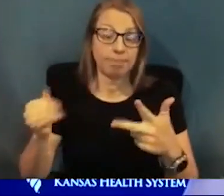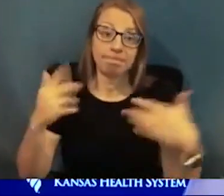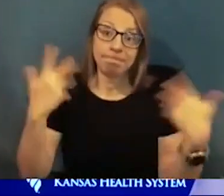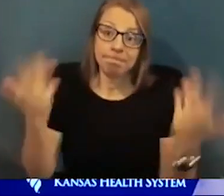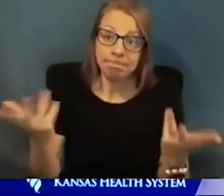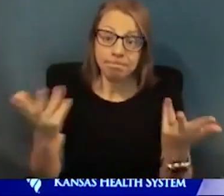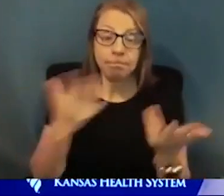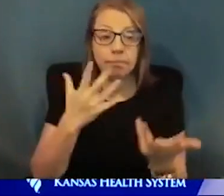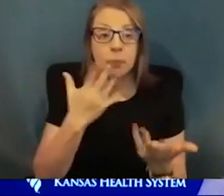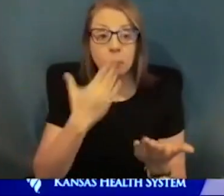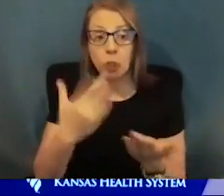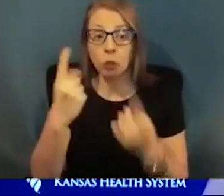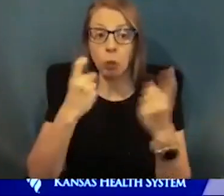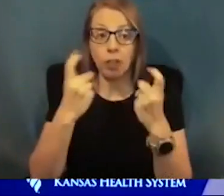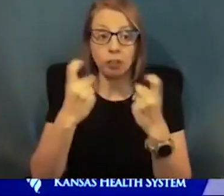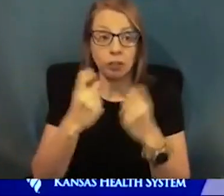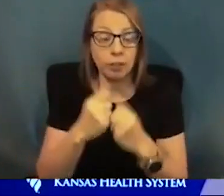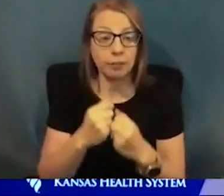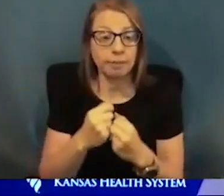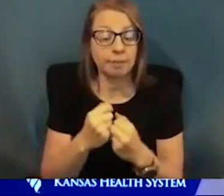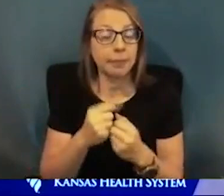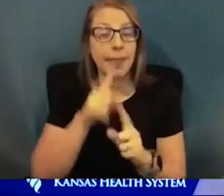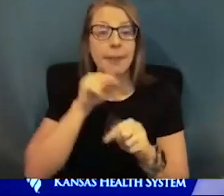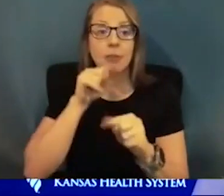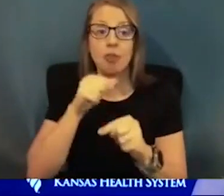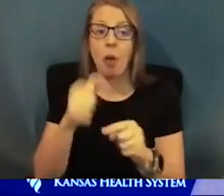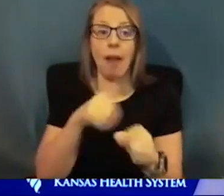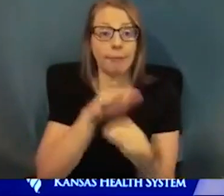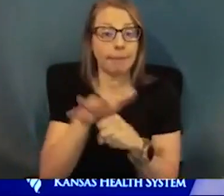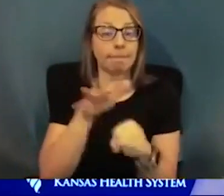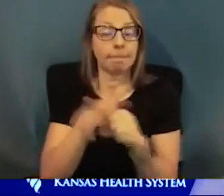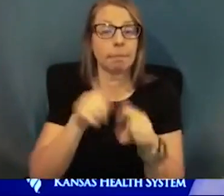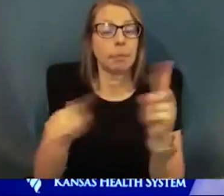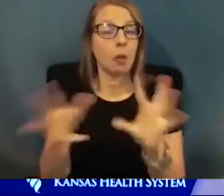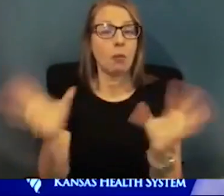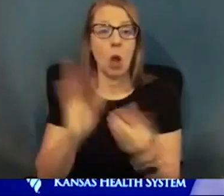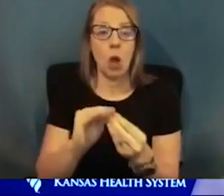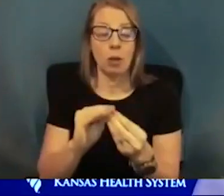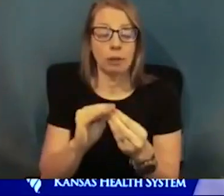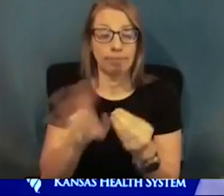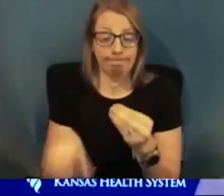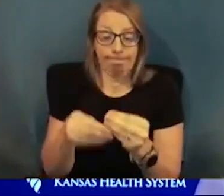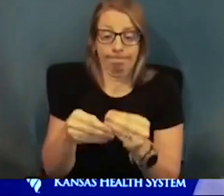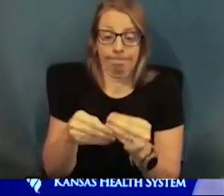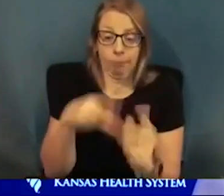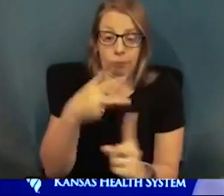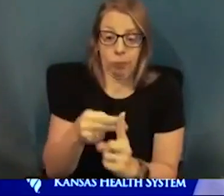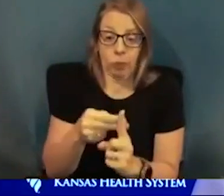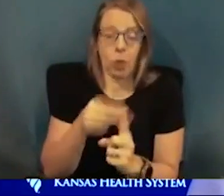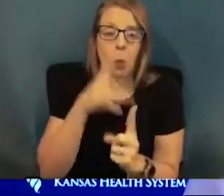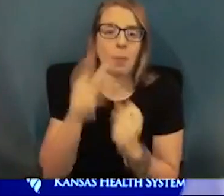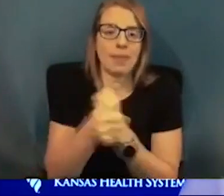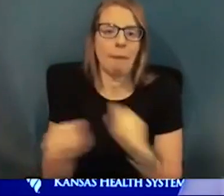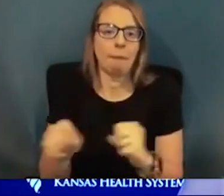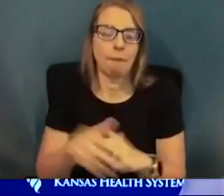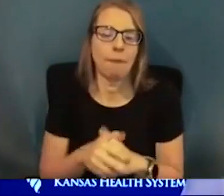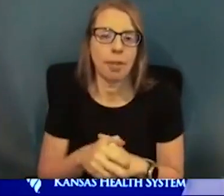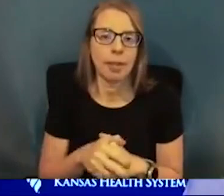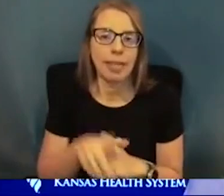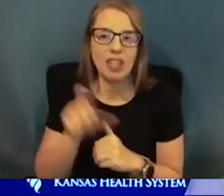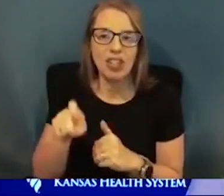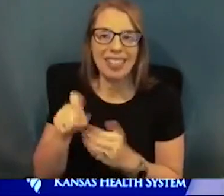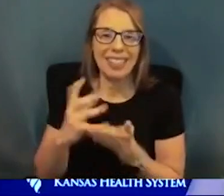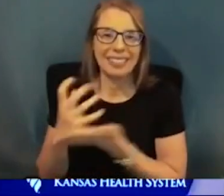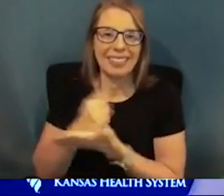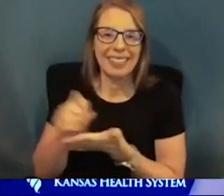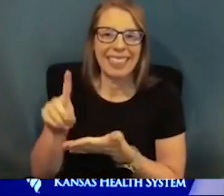questions. We still don't have the full answers, but overall, I believe additional dosing is probably going to be safe. We just need the data to support that